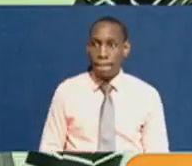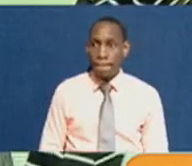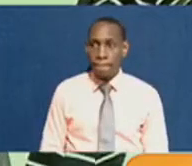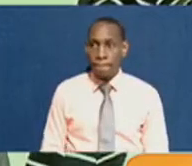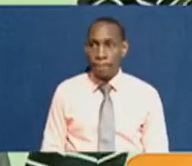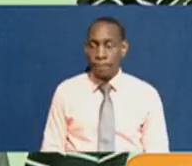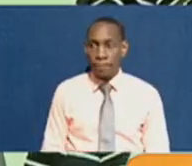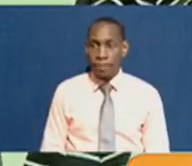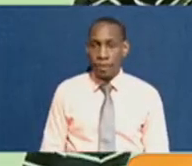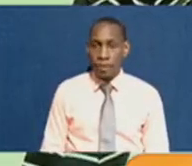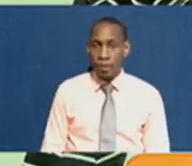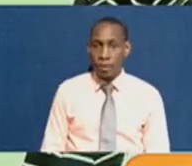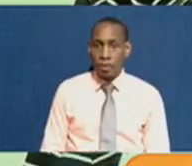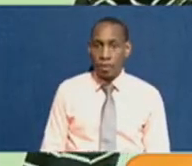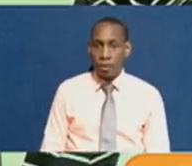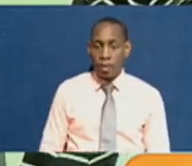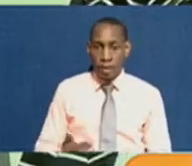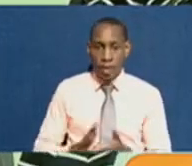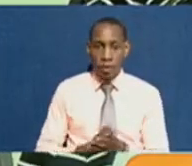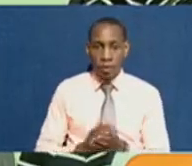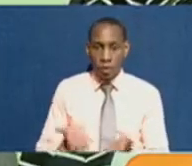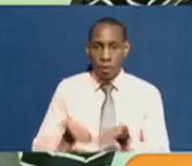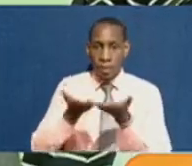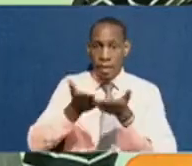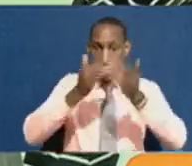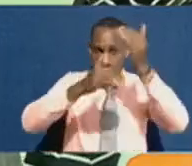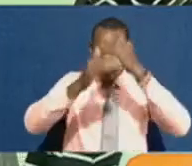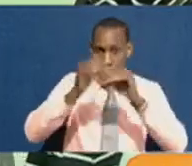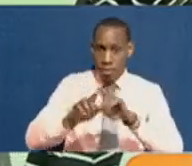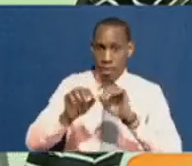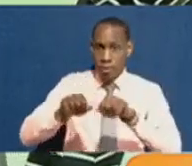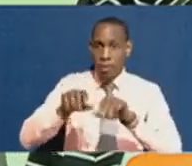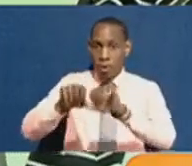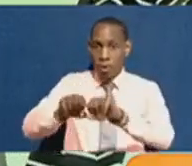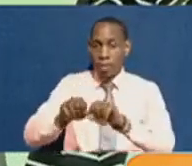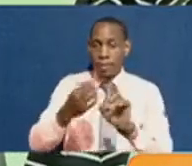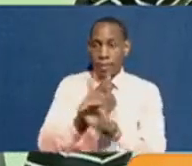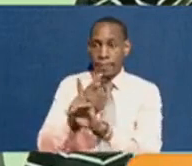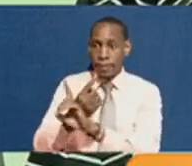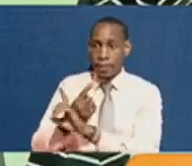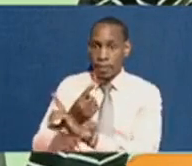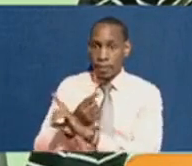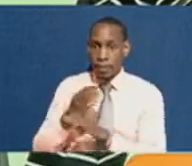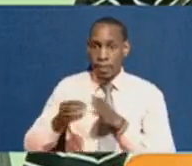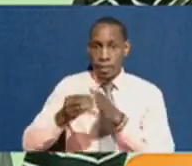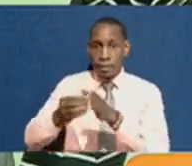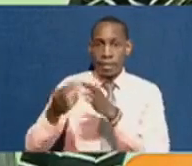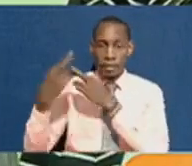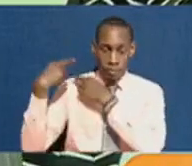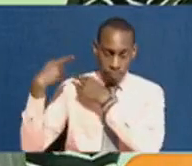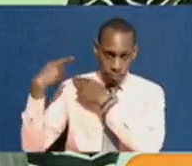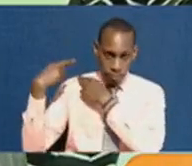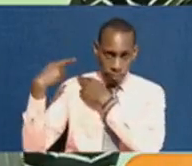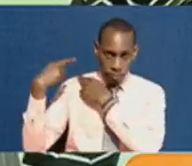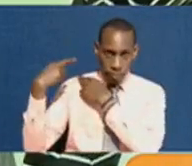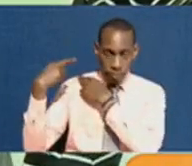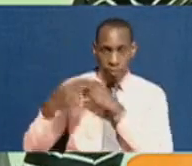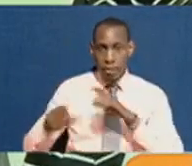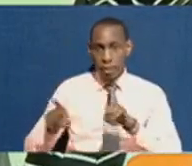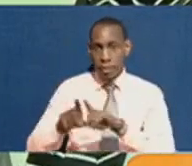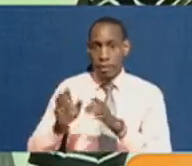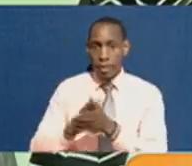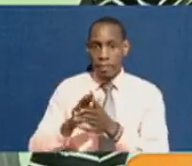They have raised from their team professionals who can take over different leadership responsibilities. And